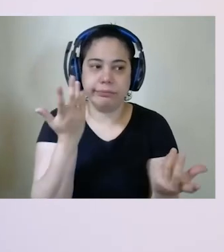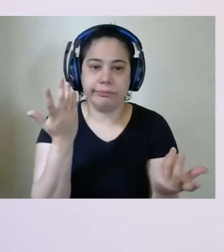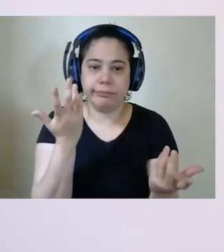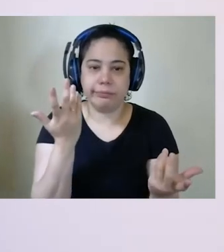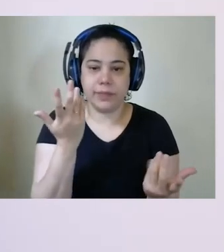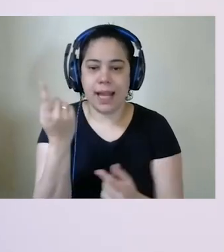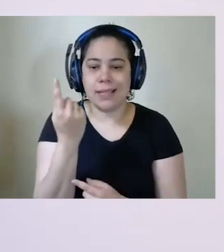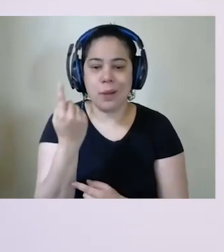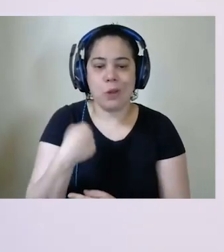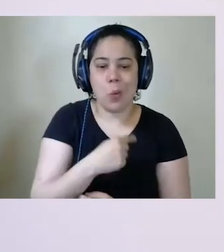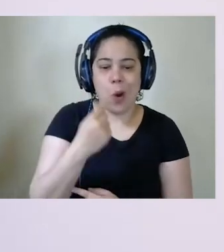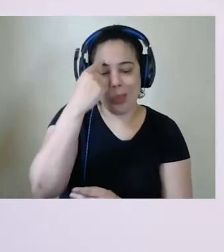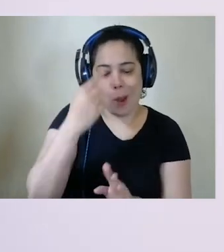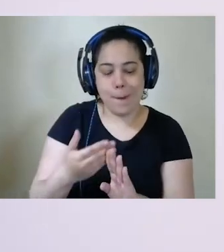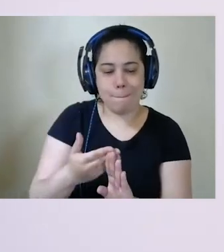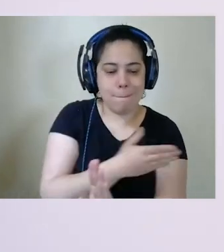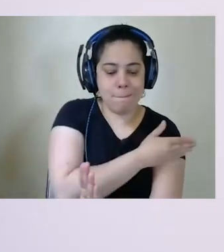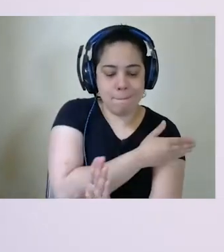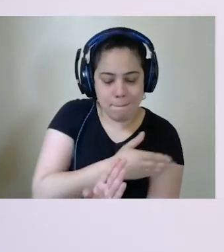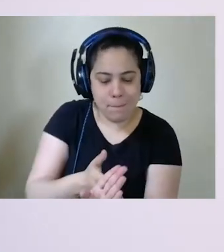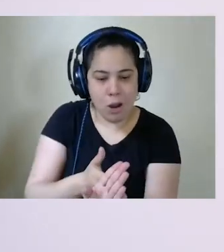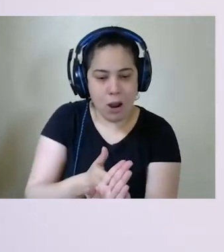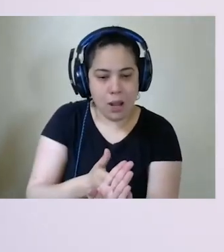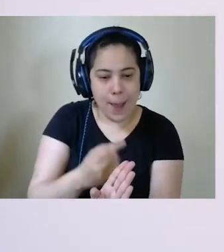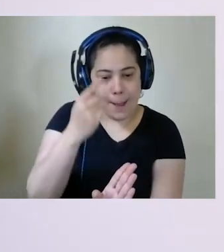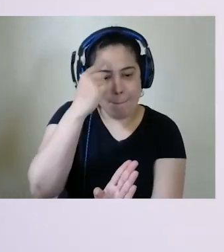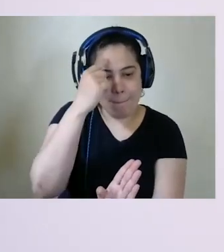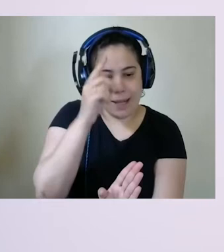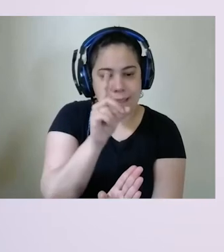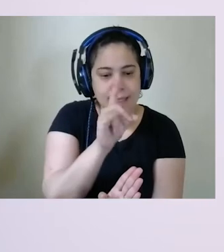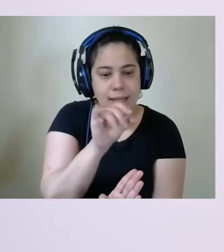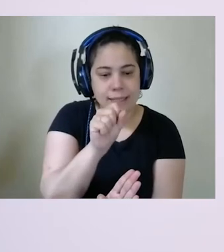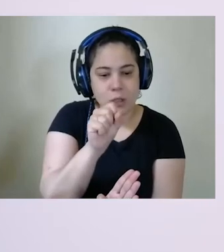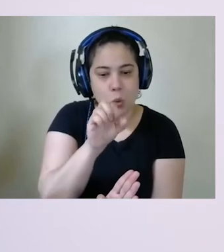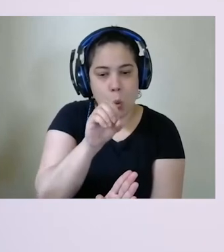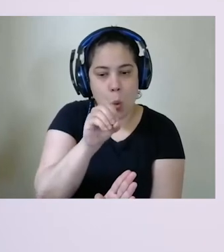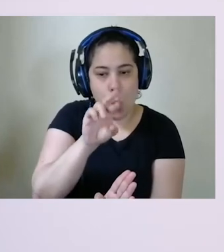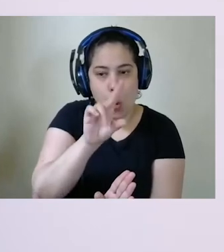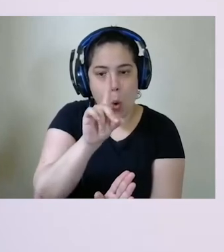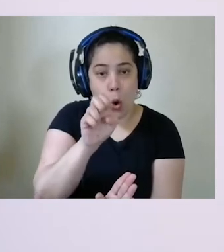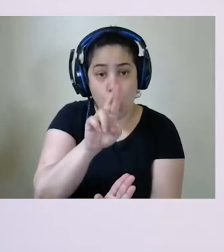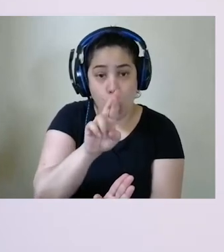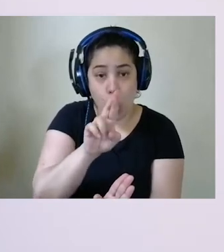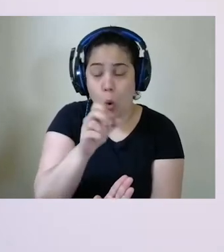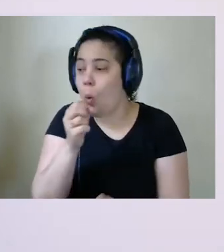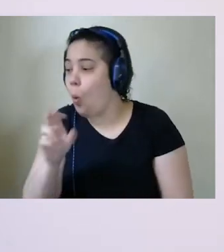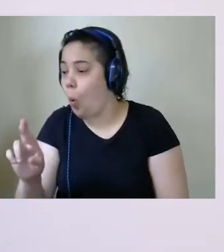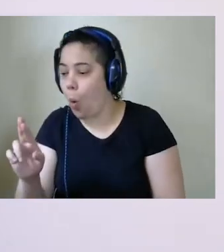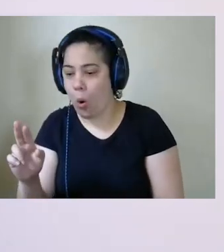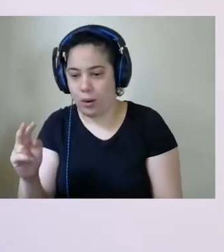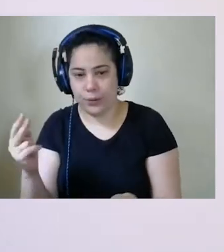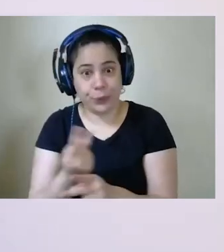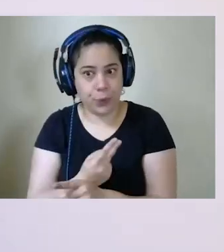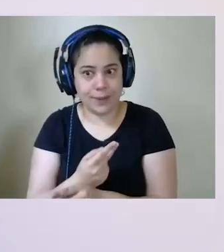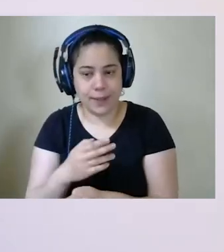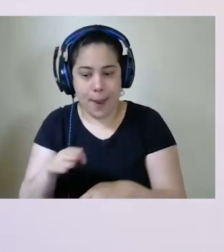mental disorder, or as I think even more reduced as a behavioral disorder, is in